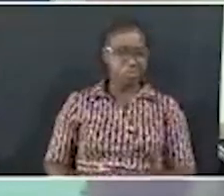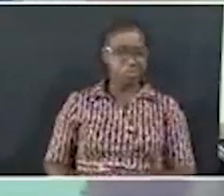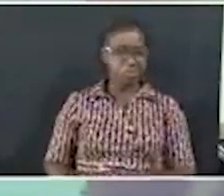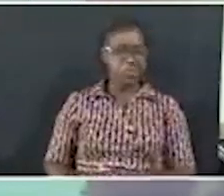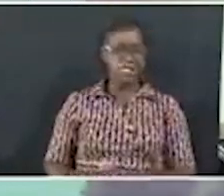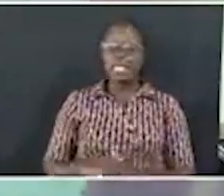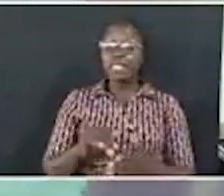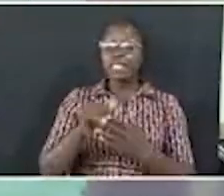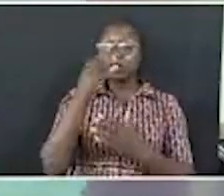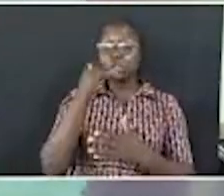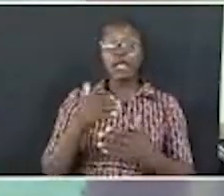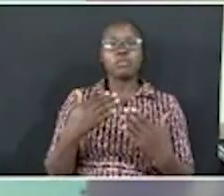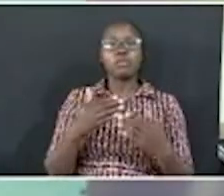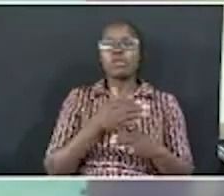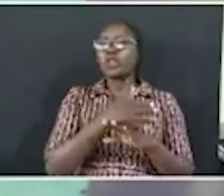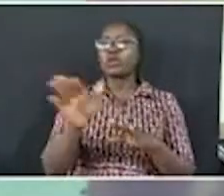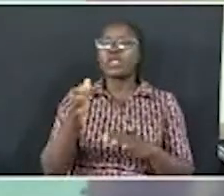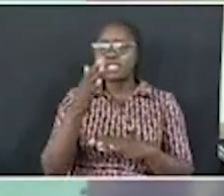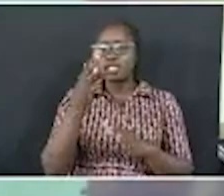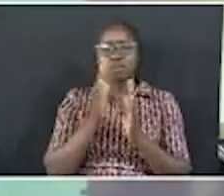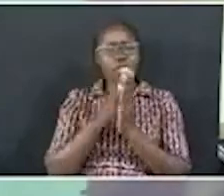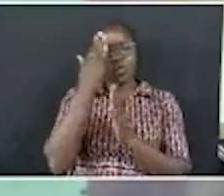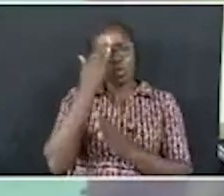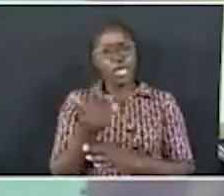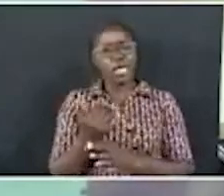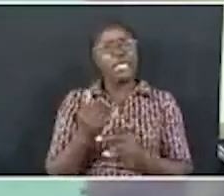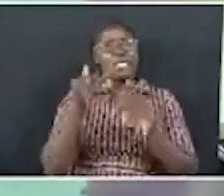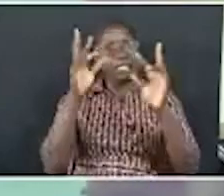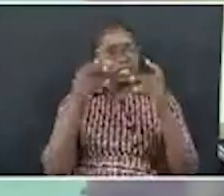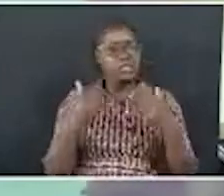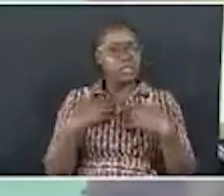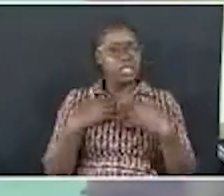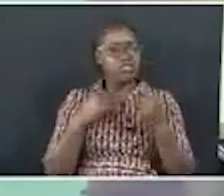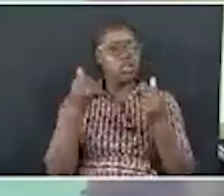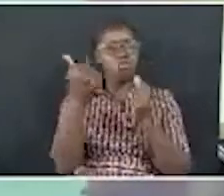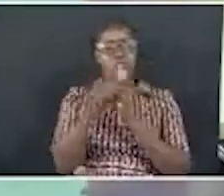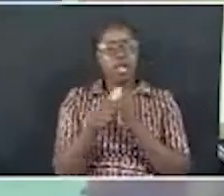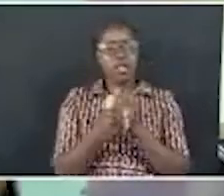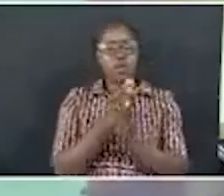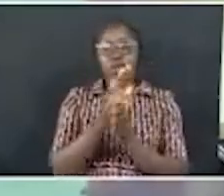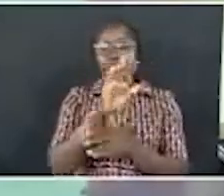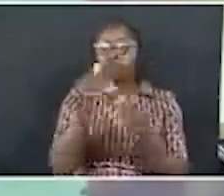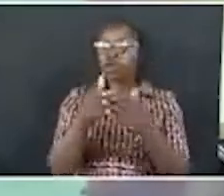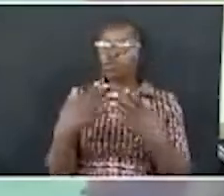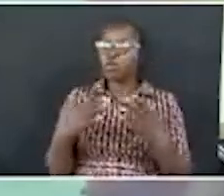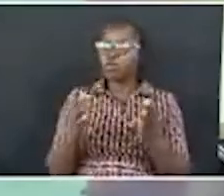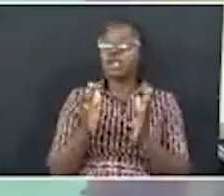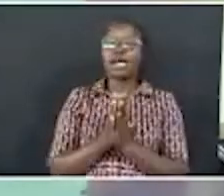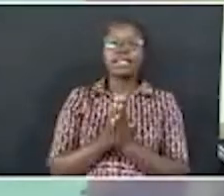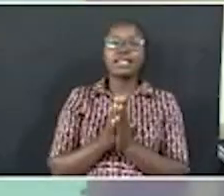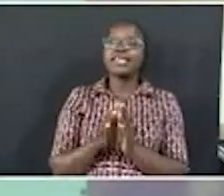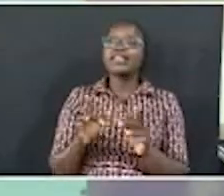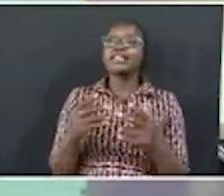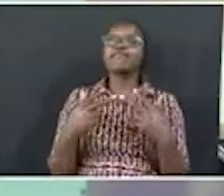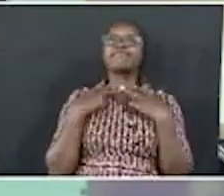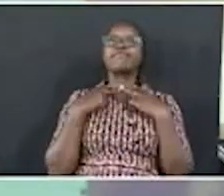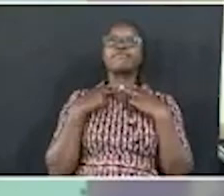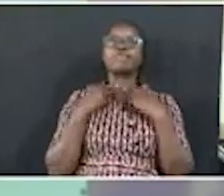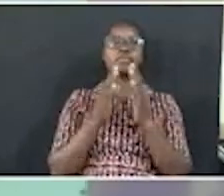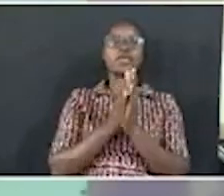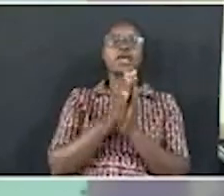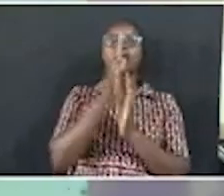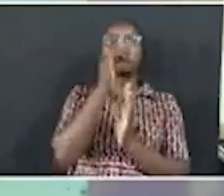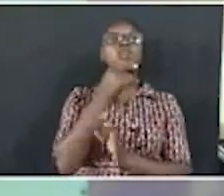That's why many people waste prayer. Why? They have issues they have not resolved with anyone, and they are stuck praying.